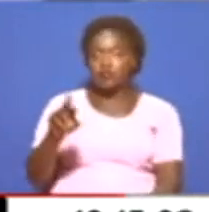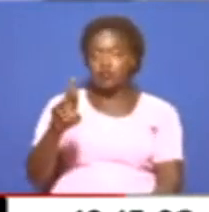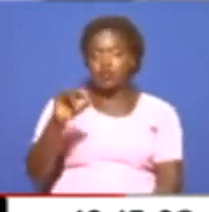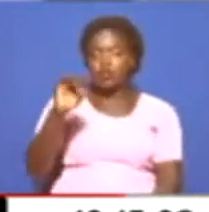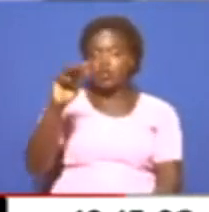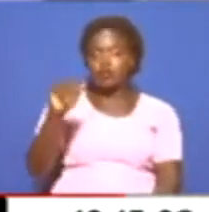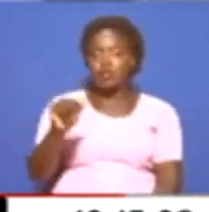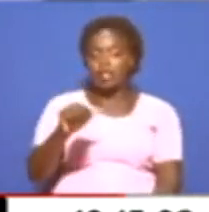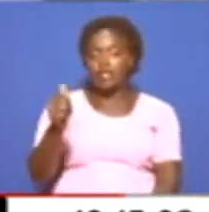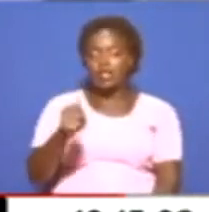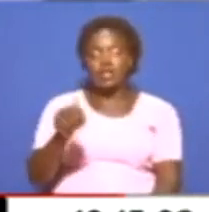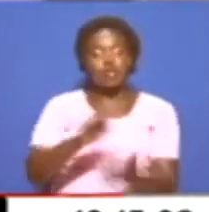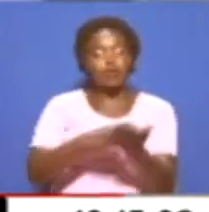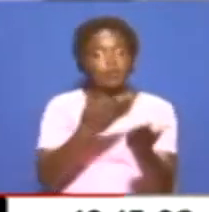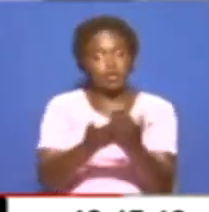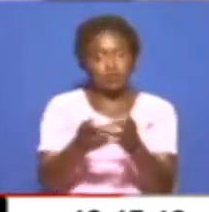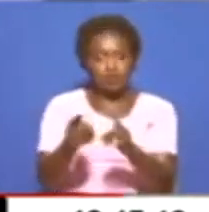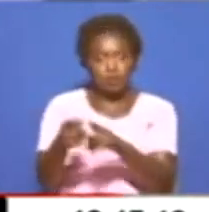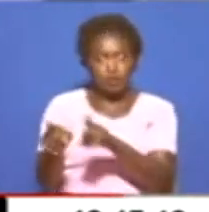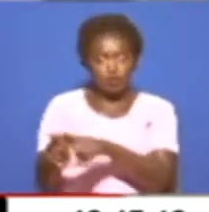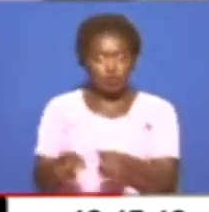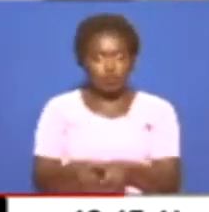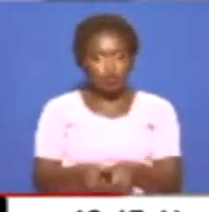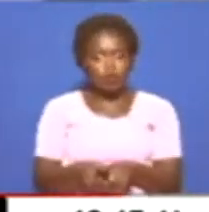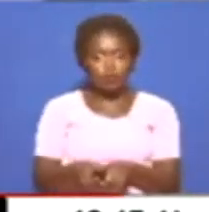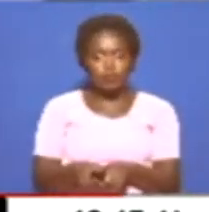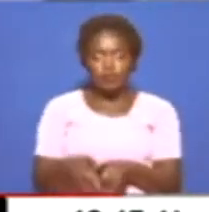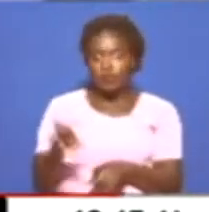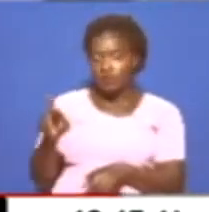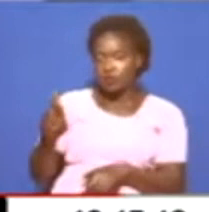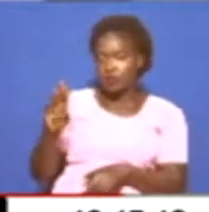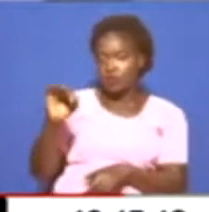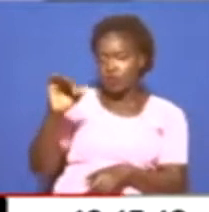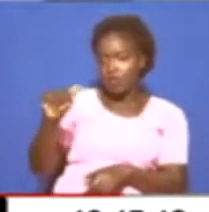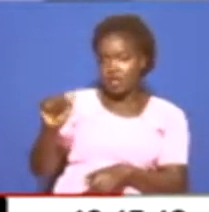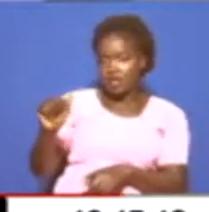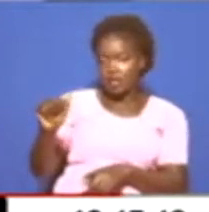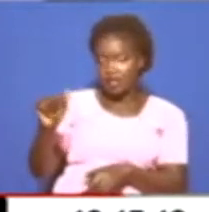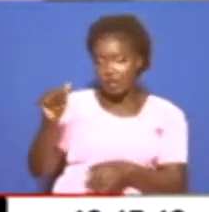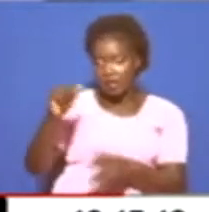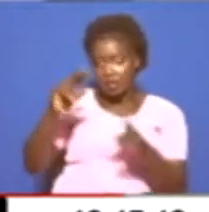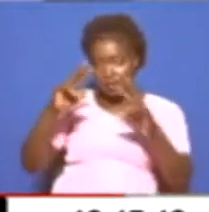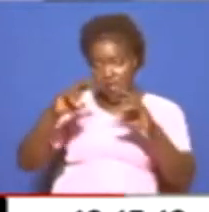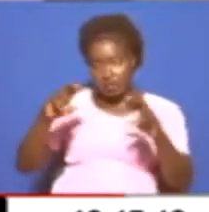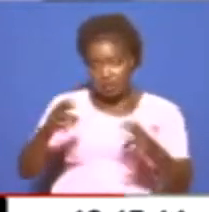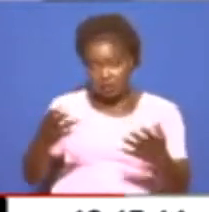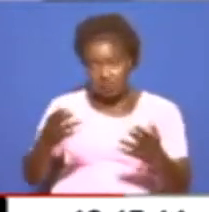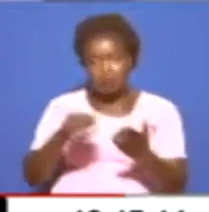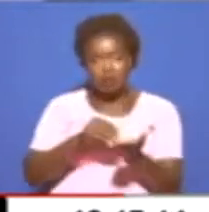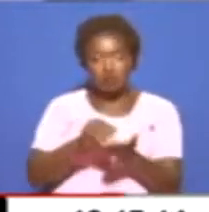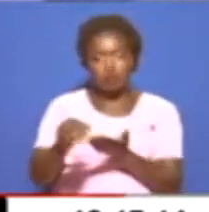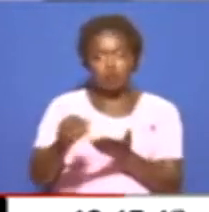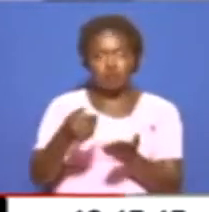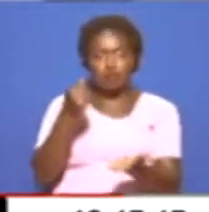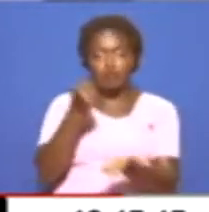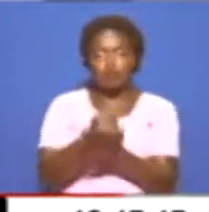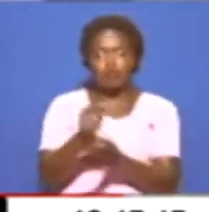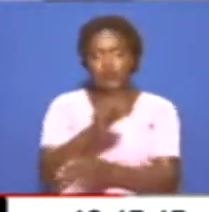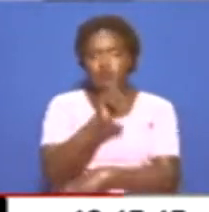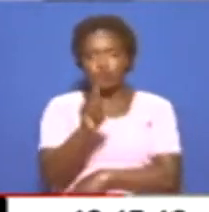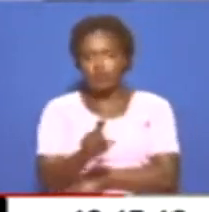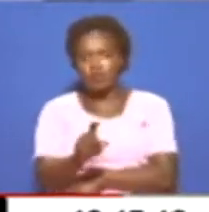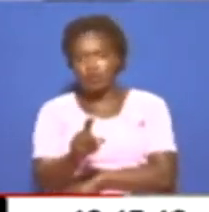But alongside that, other than Mr. Rubia seeking the removal of the DPP from office, he called to question a number